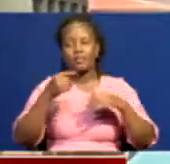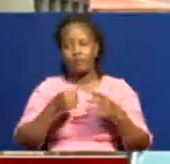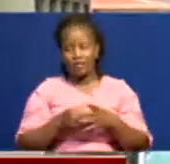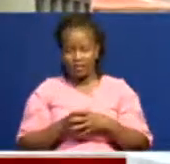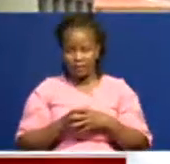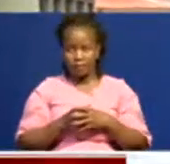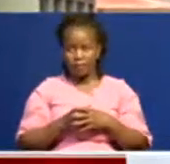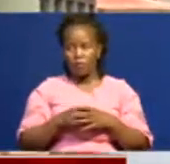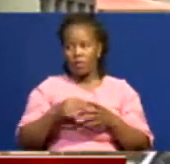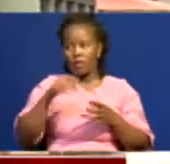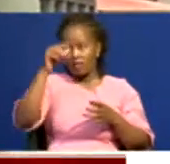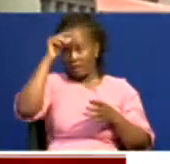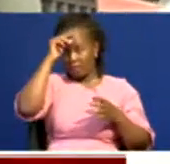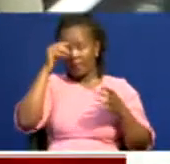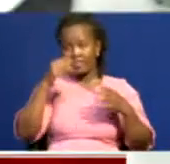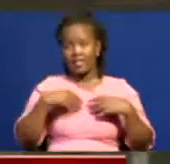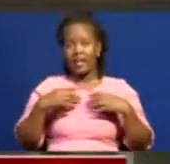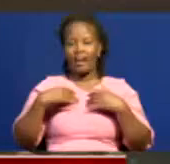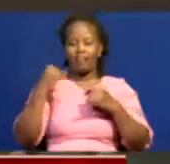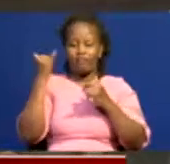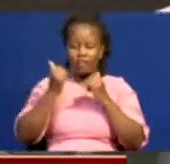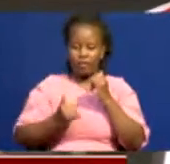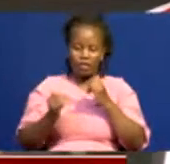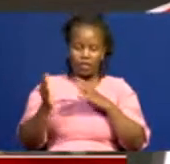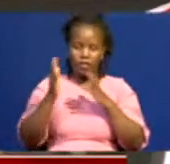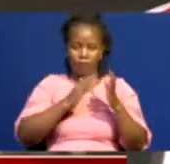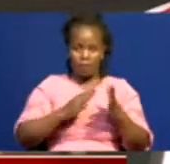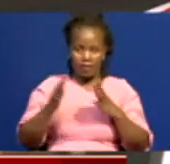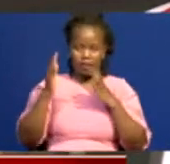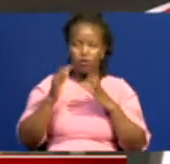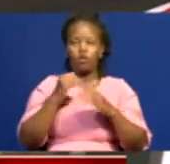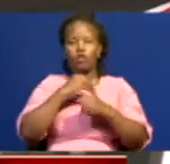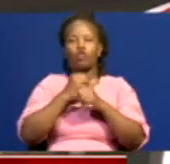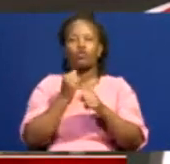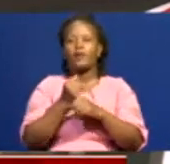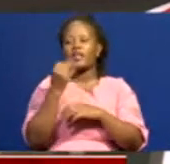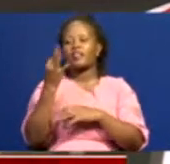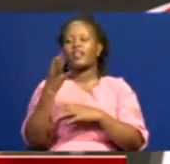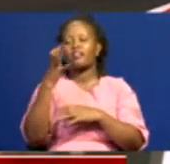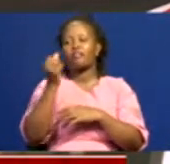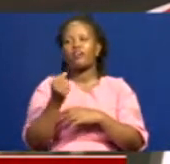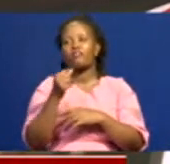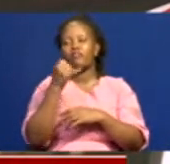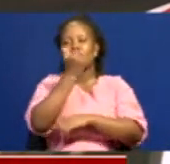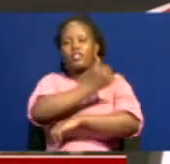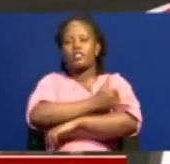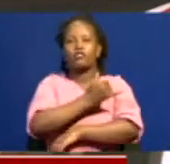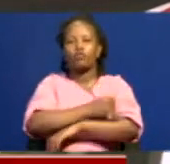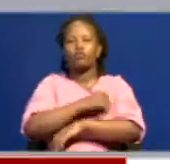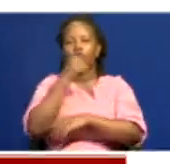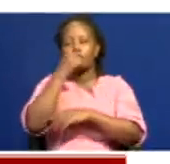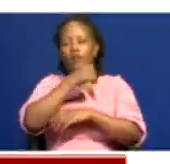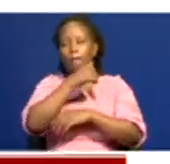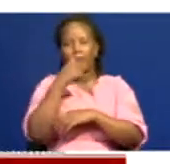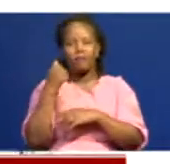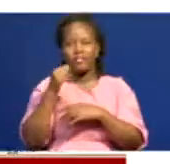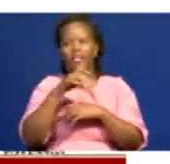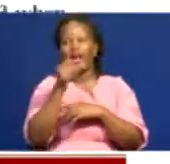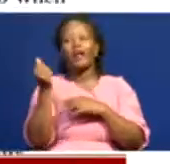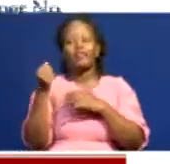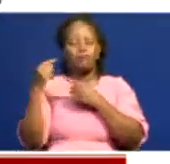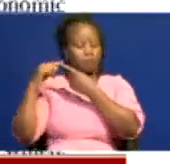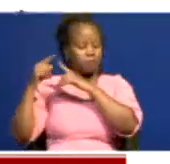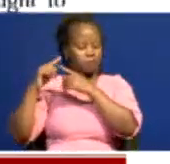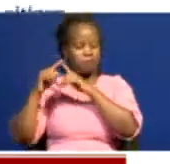The government has finalized plans to privatize 35 parastatals, with 100 others still under consideration. And on